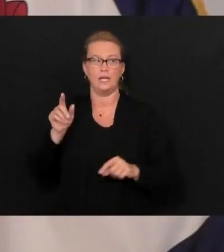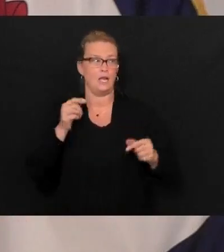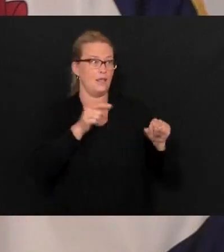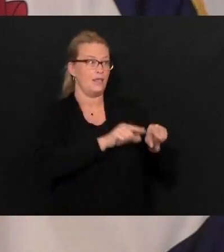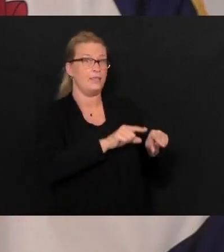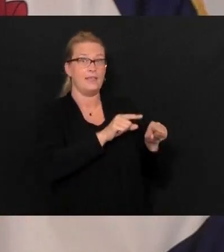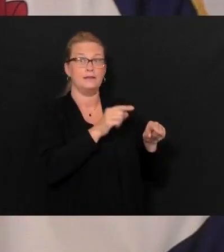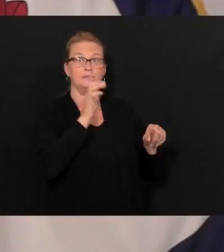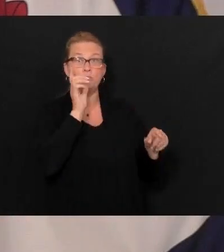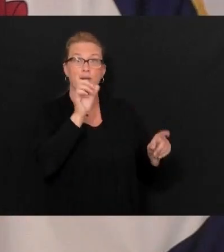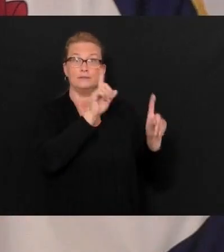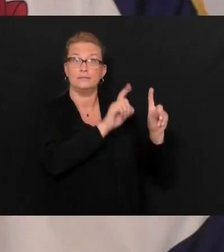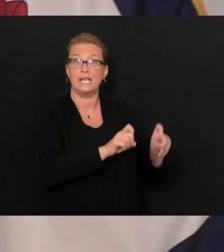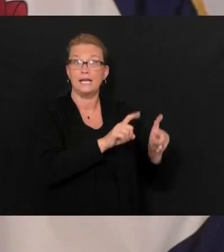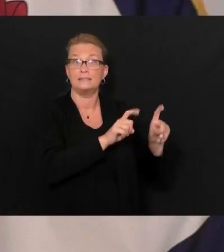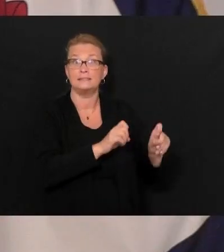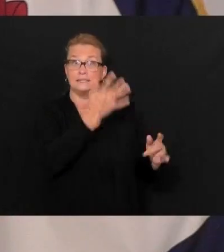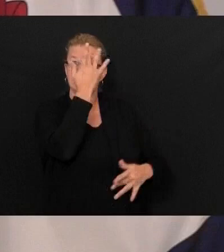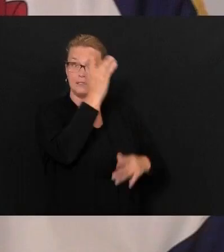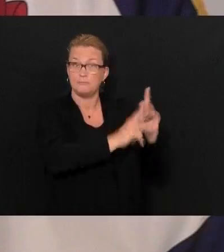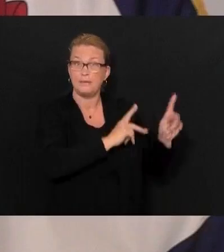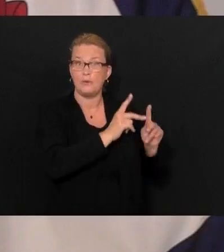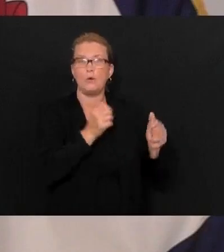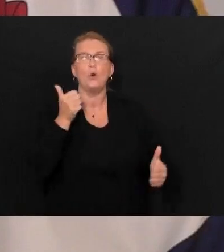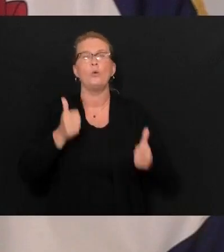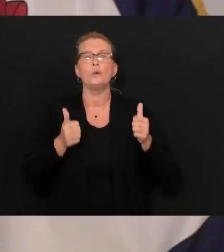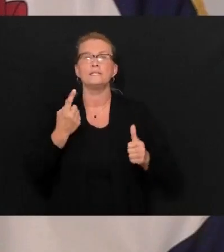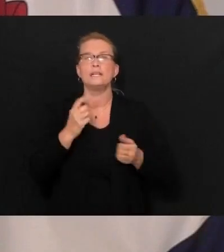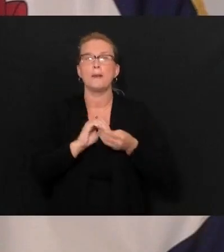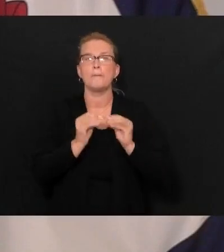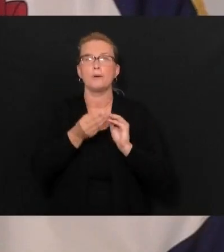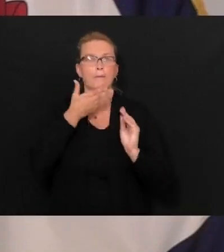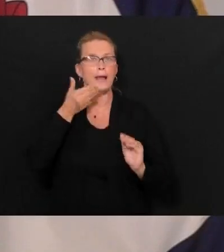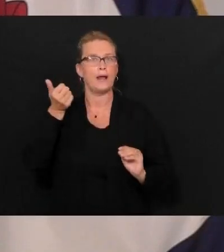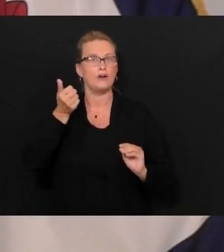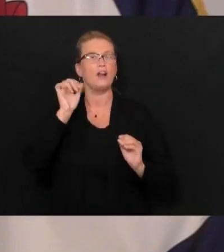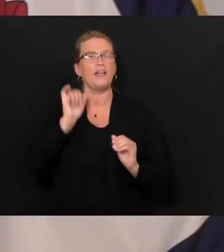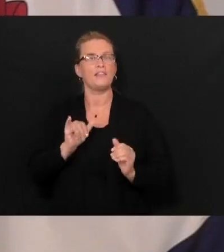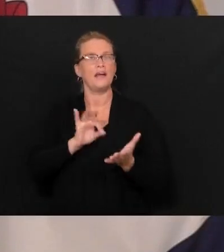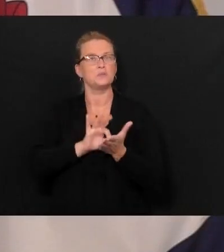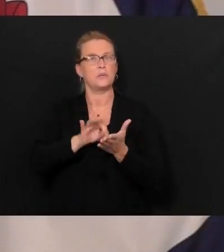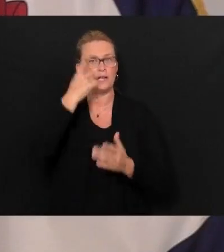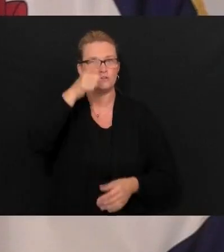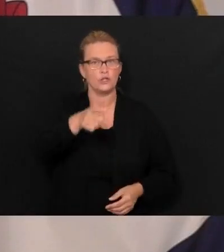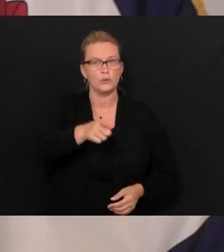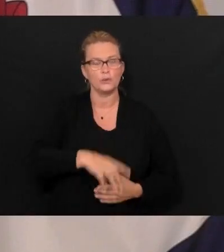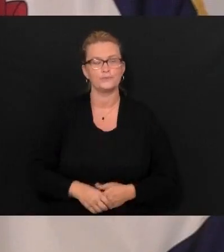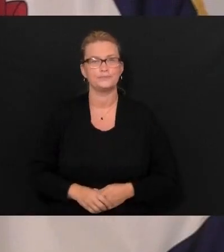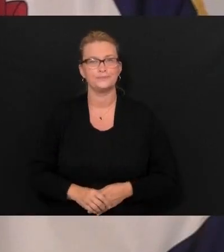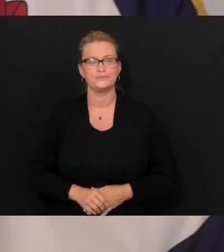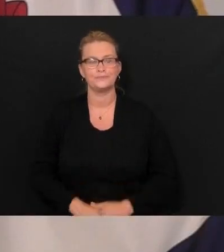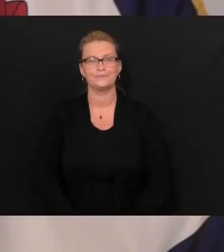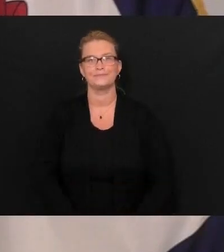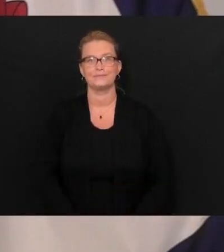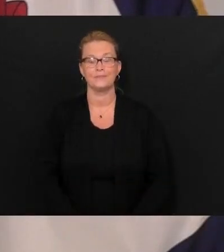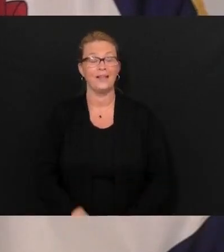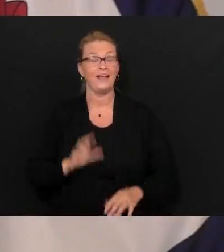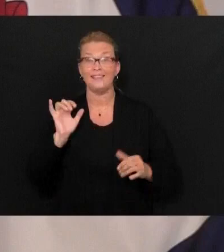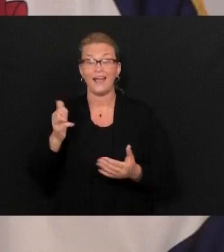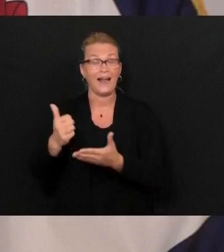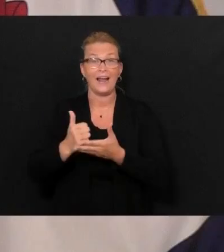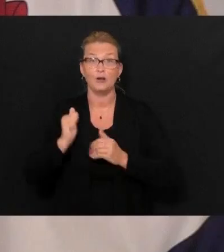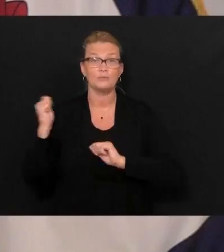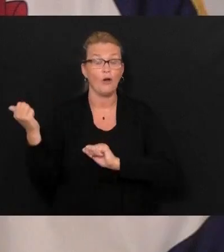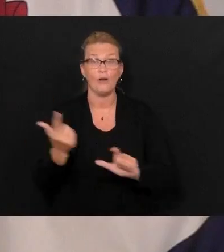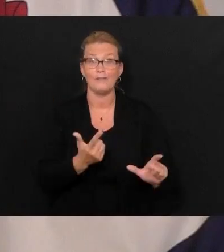is the color that you get. And therefore it just plain helps everybody because we get a lot